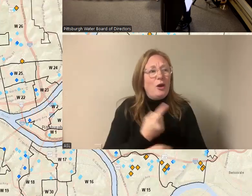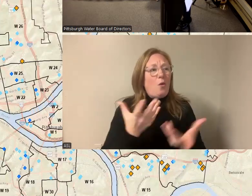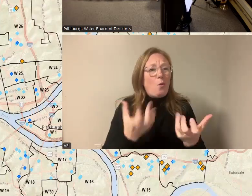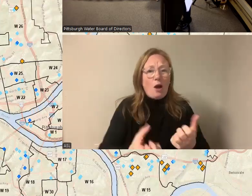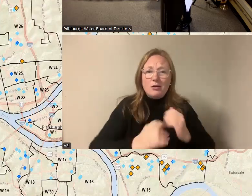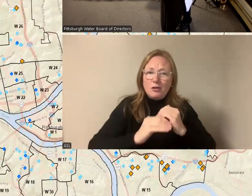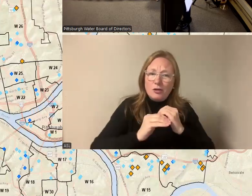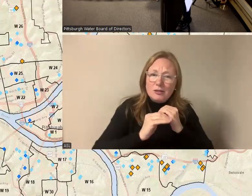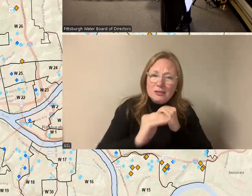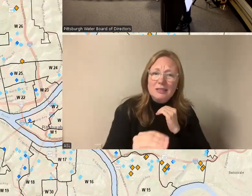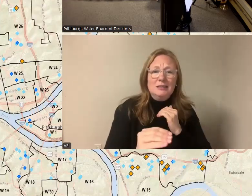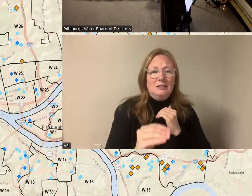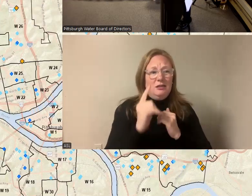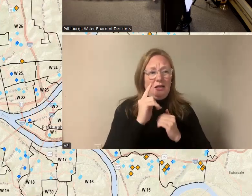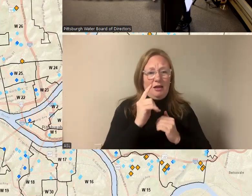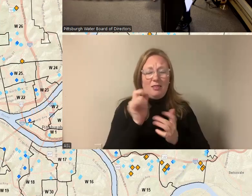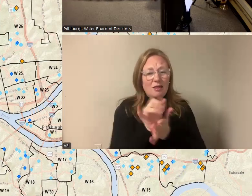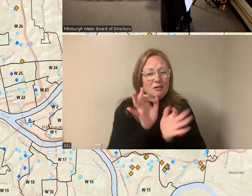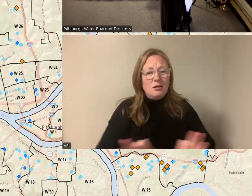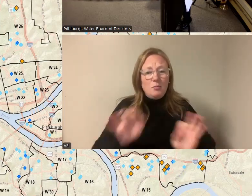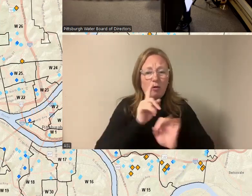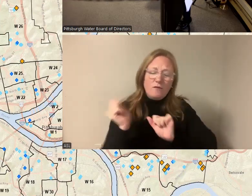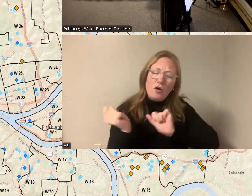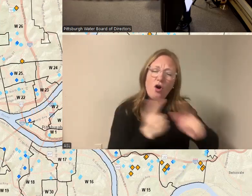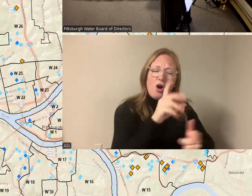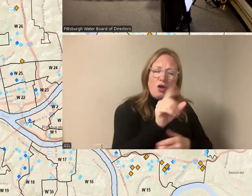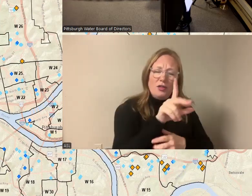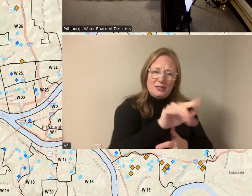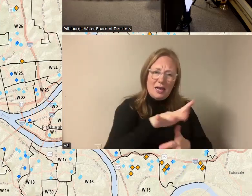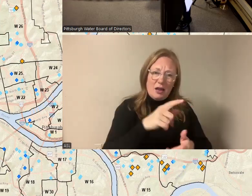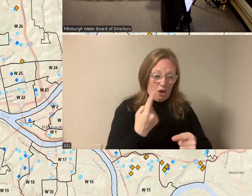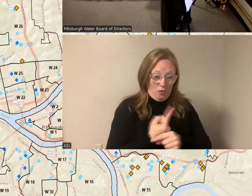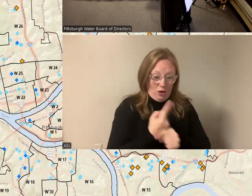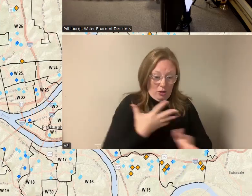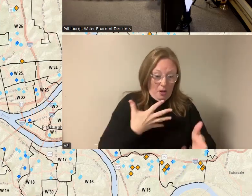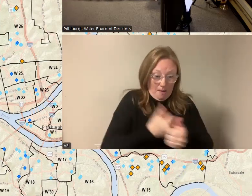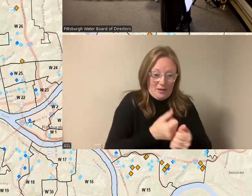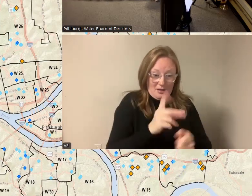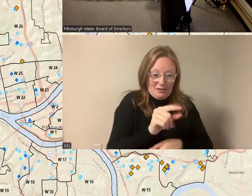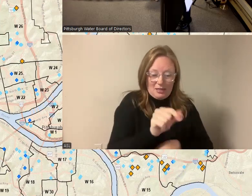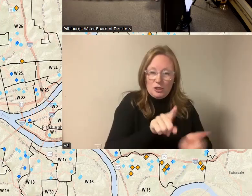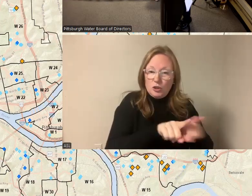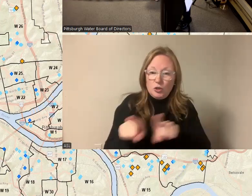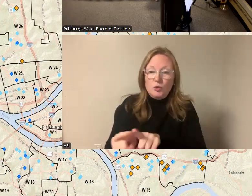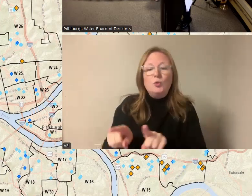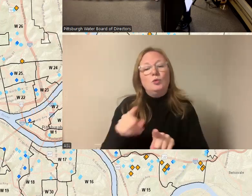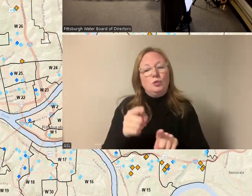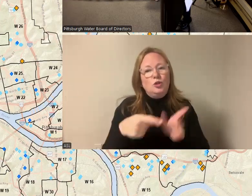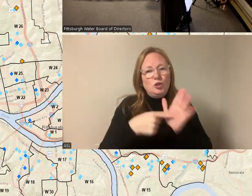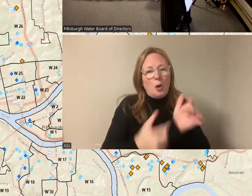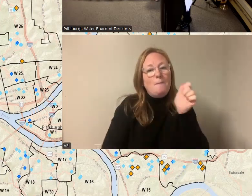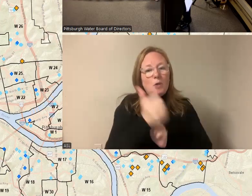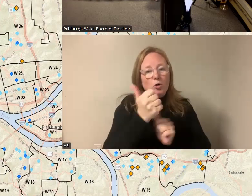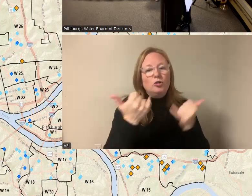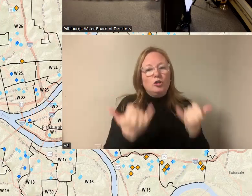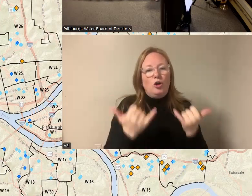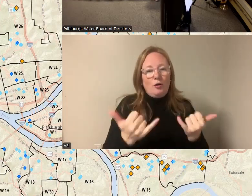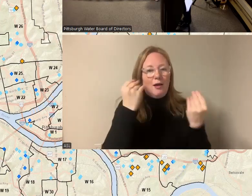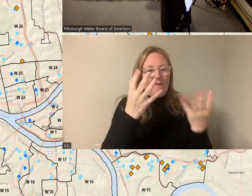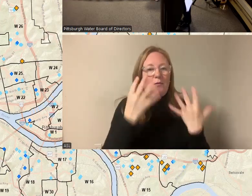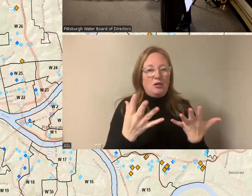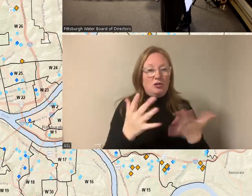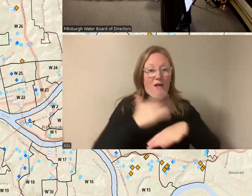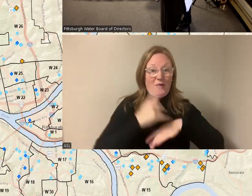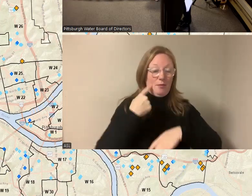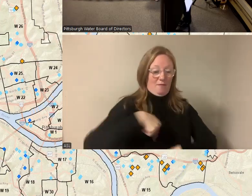complaint layer is essential, and all data regularly updated to reflect the most current information available to Pittsburgh